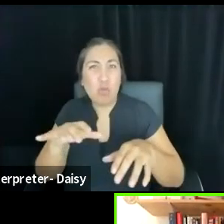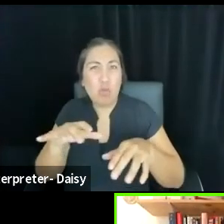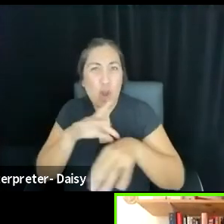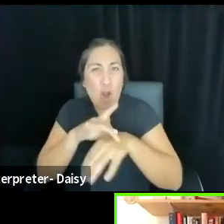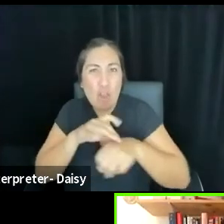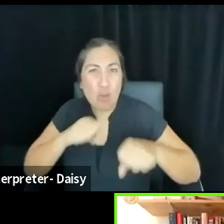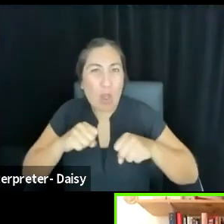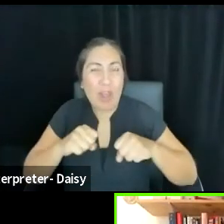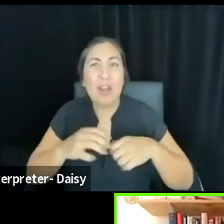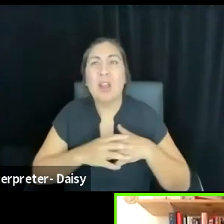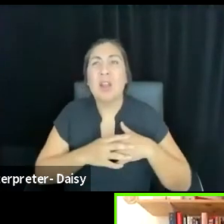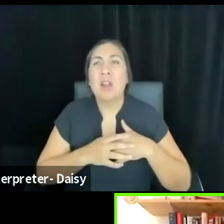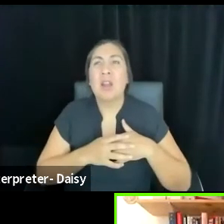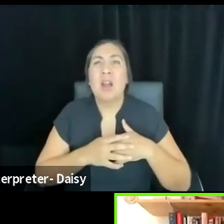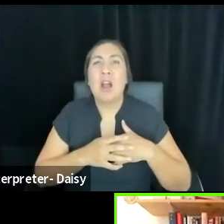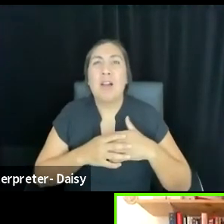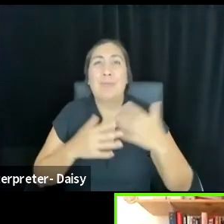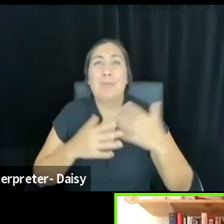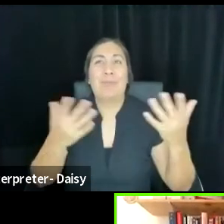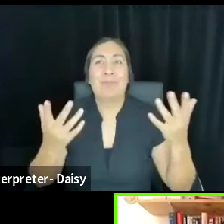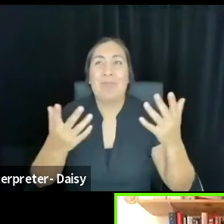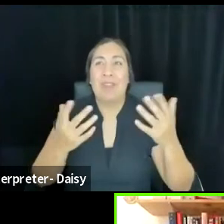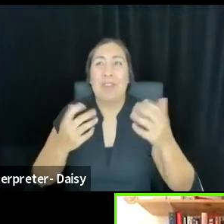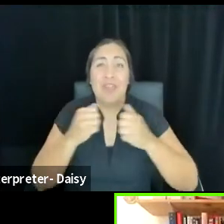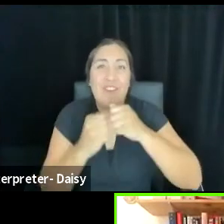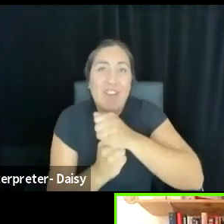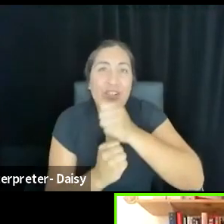is unearthing and exposing